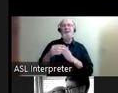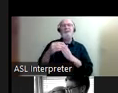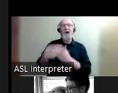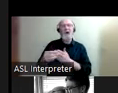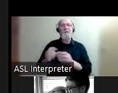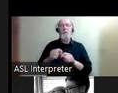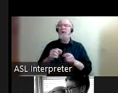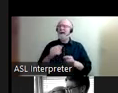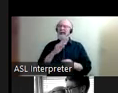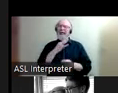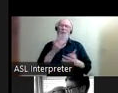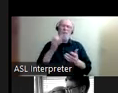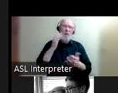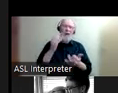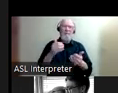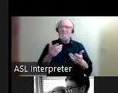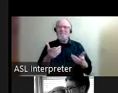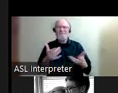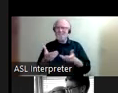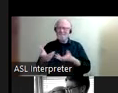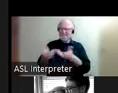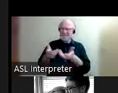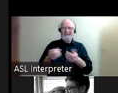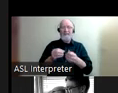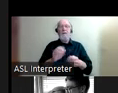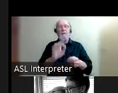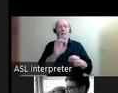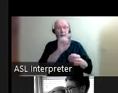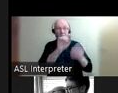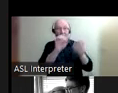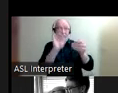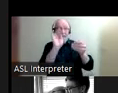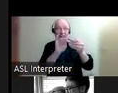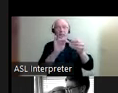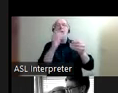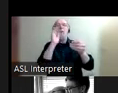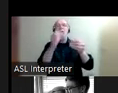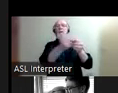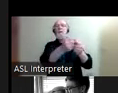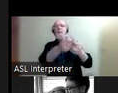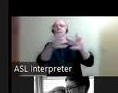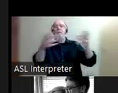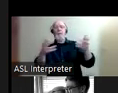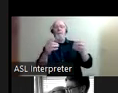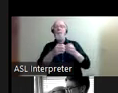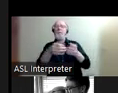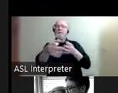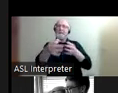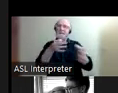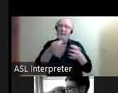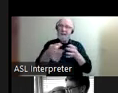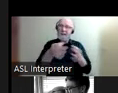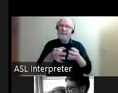on any of the guides and it'll give you in-depth look on all